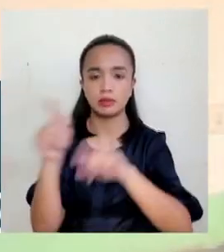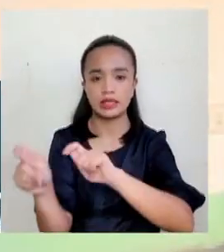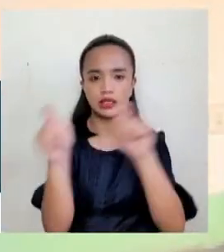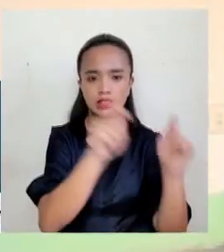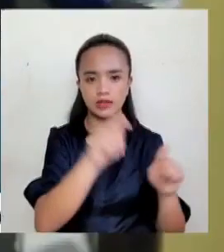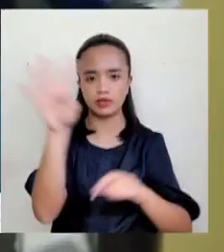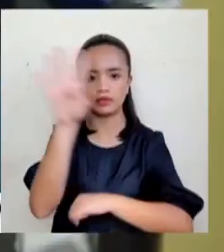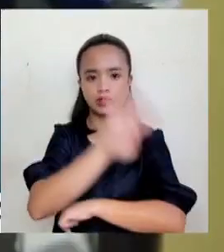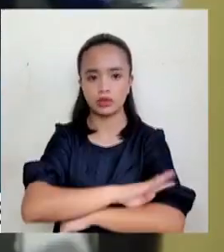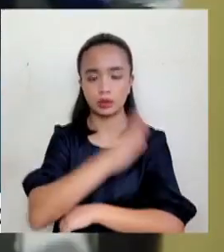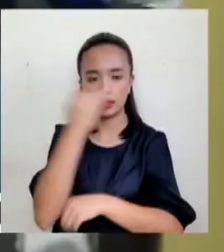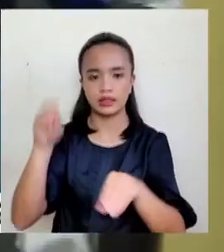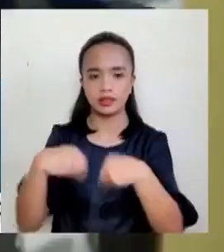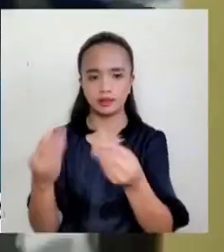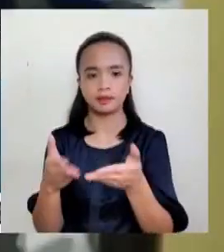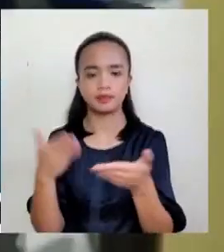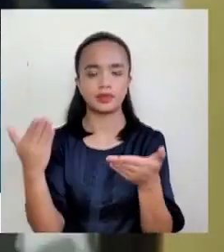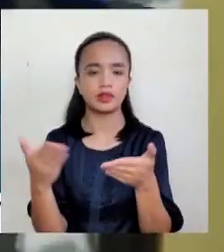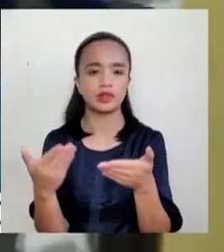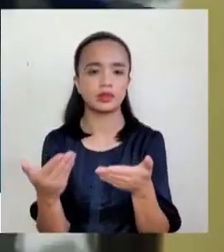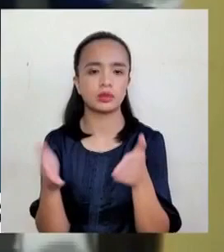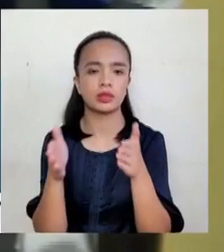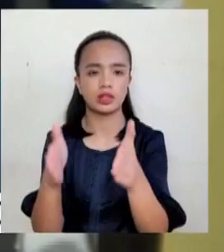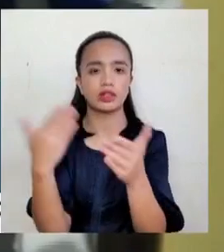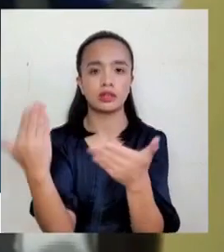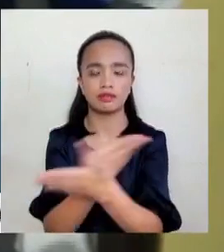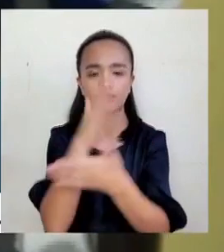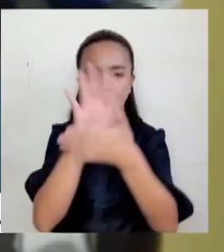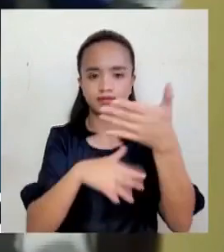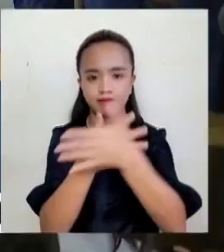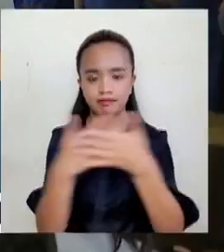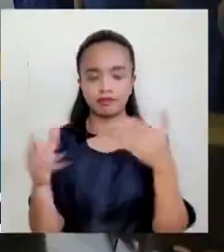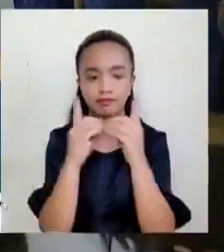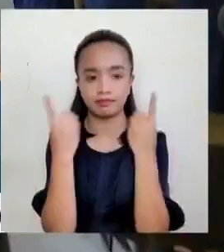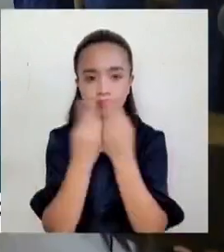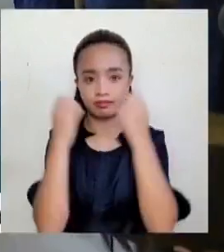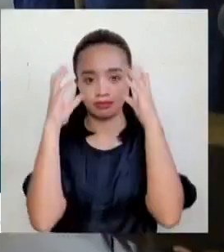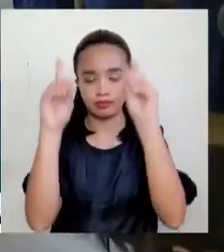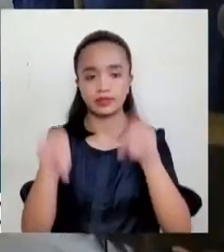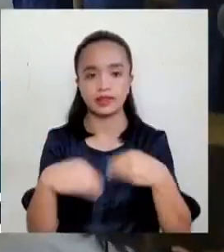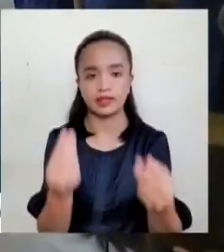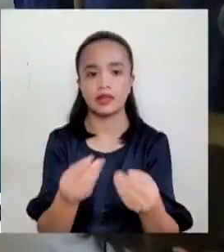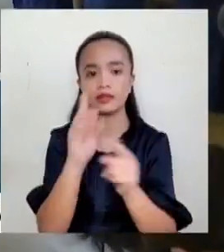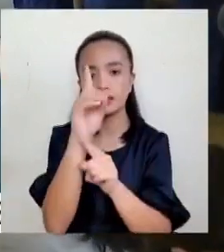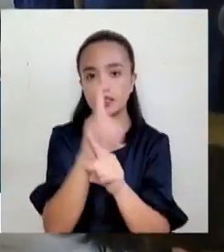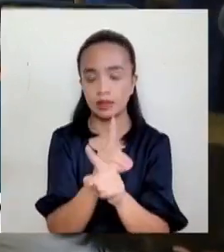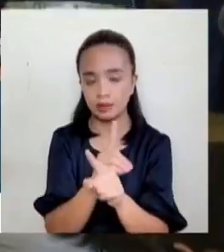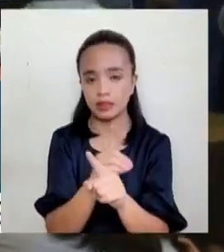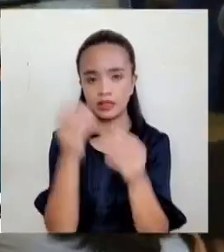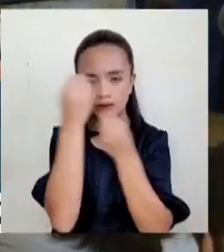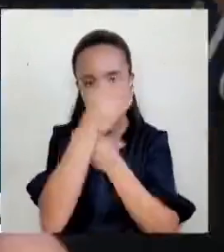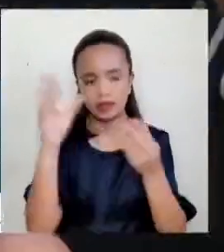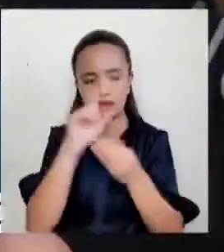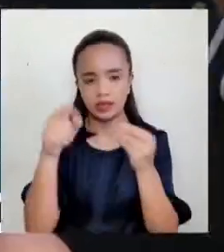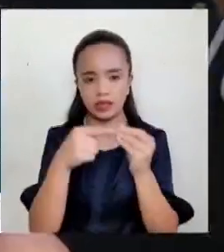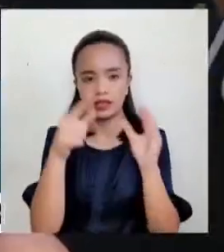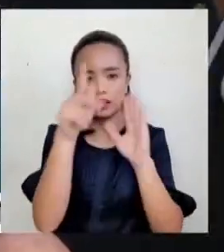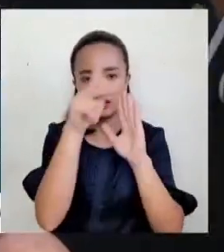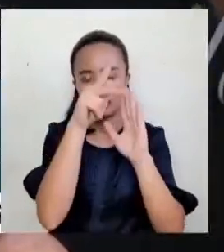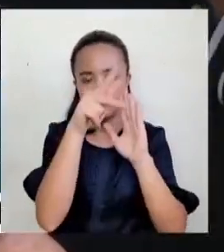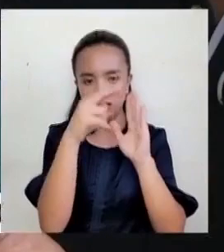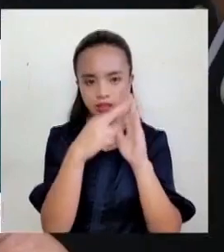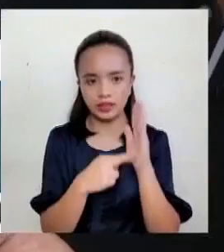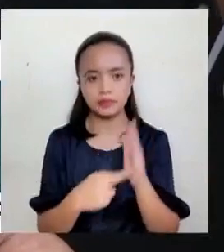way to this new schedule. DepEd will release on December the guidelines for the implementation. So